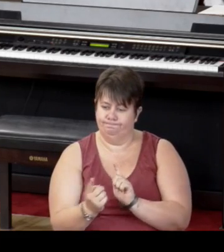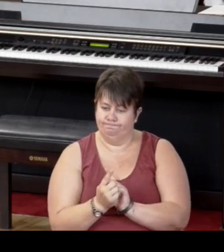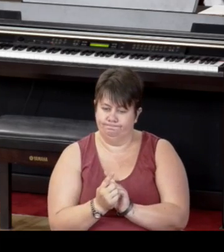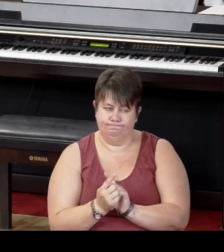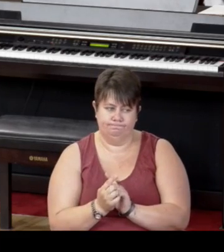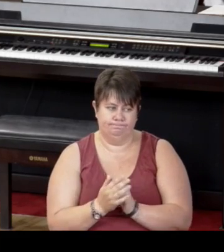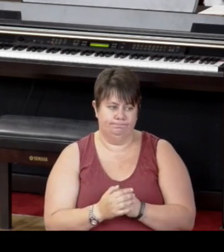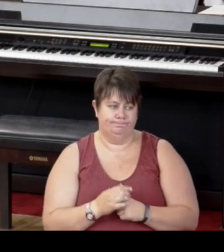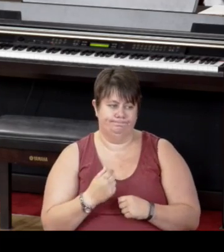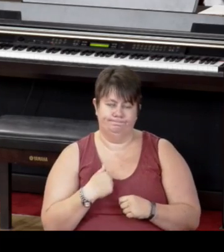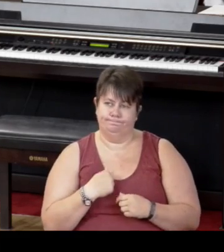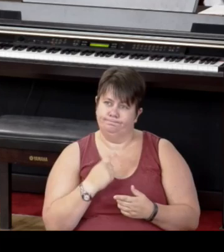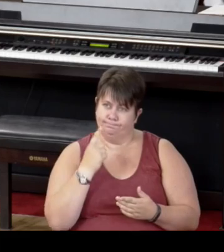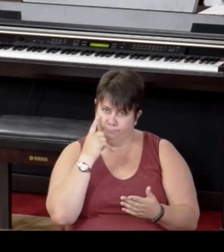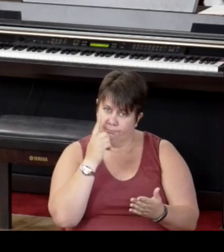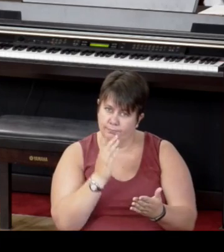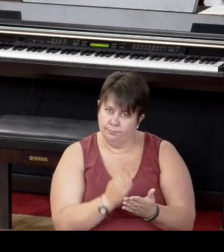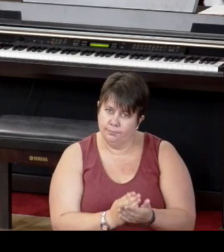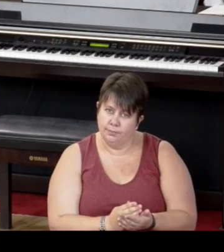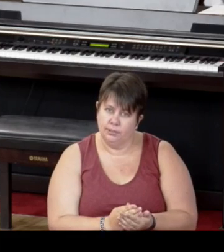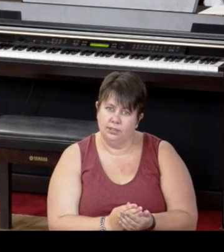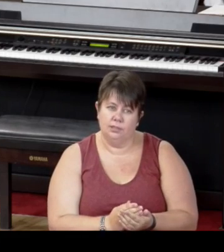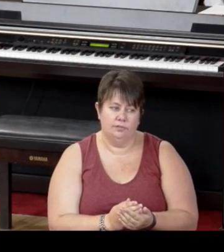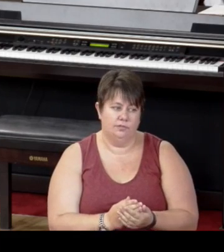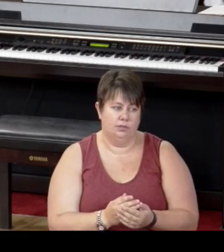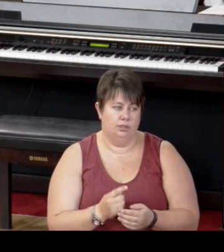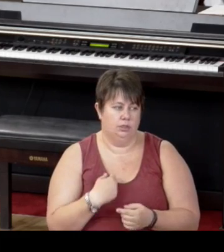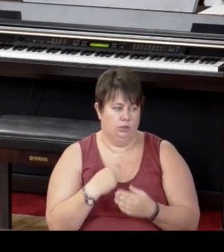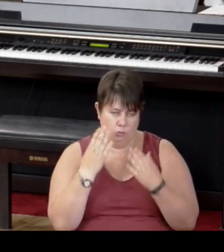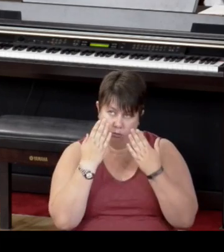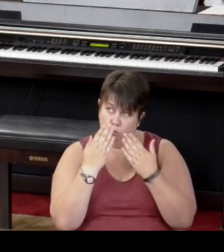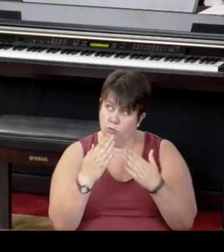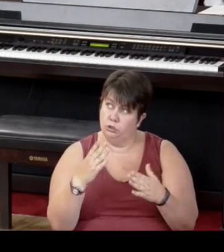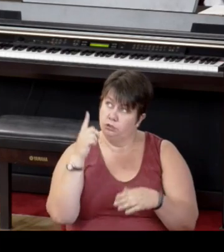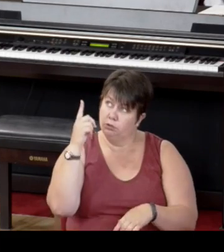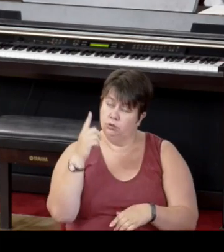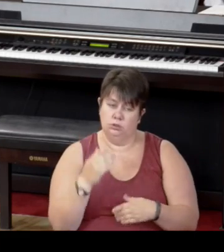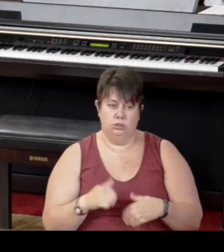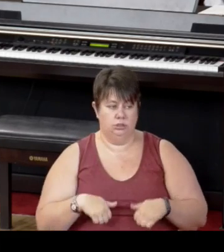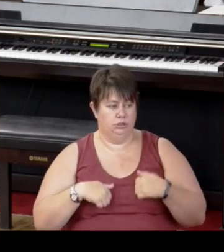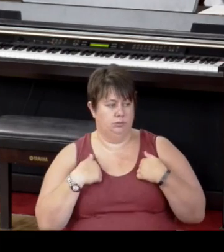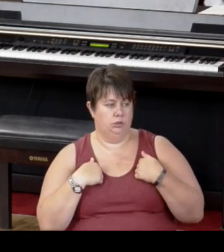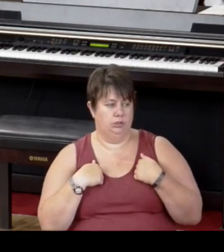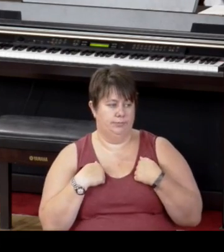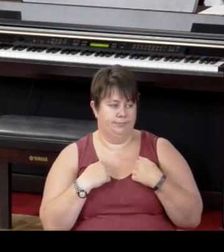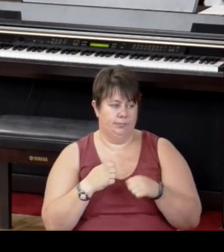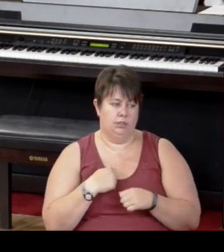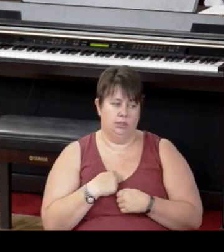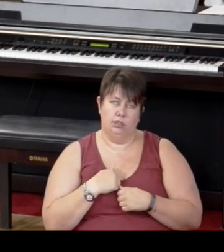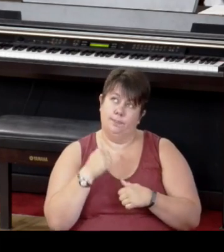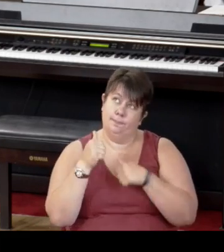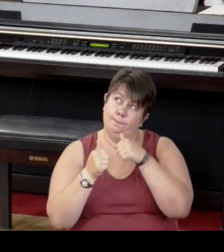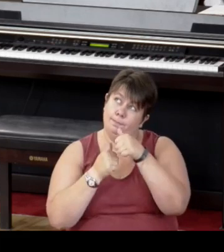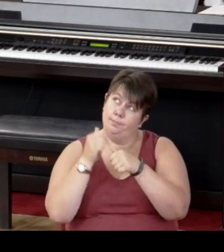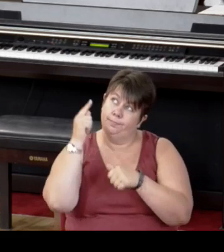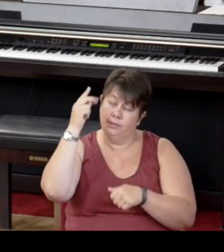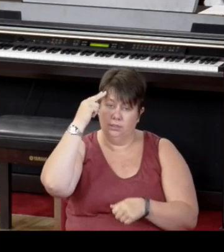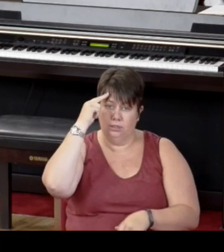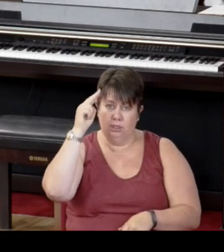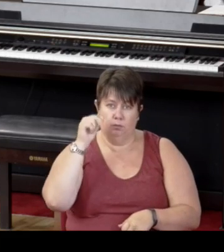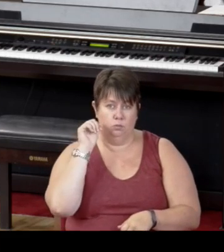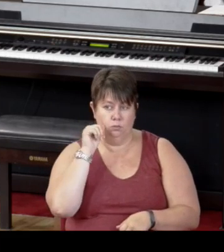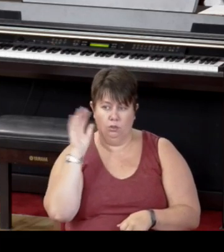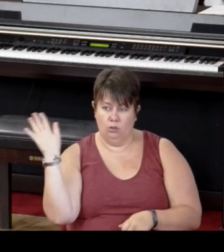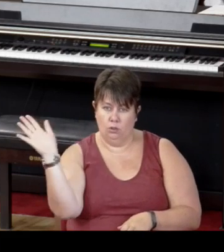We believe that in coming to God in worship this morning to hear his word and to praise his name, we shall be